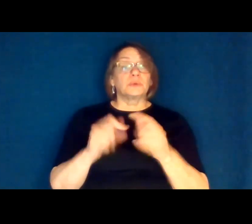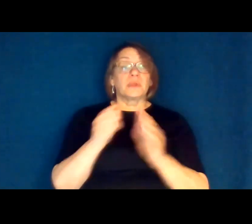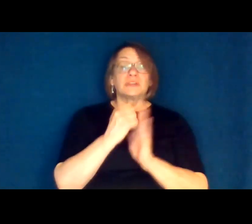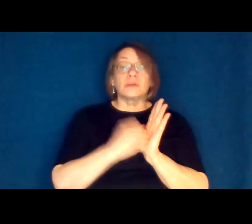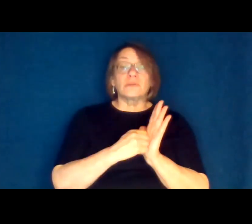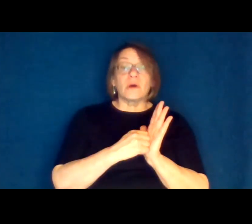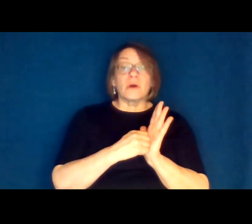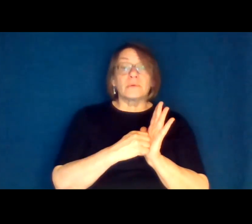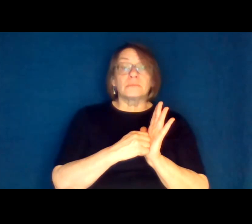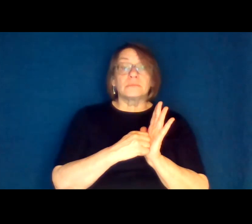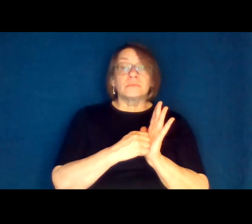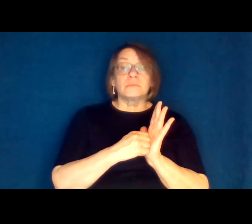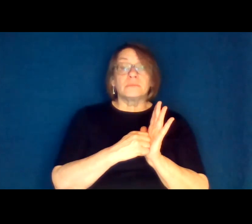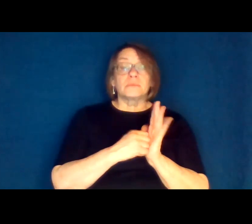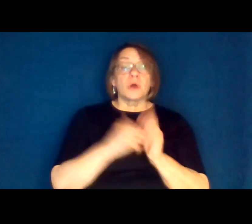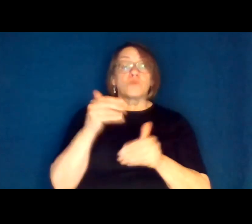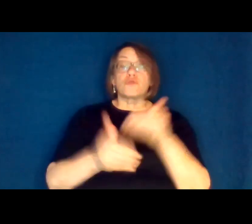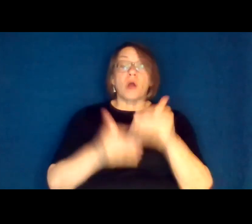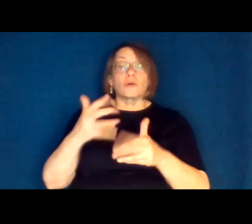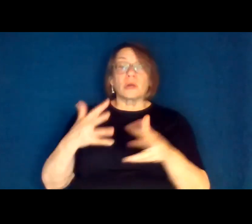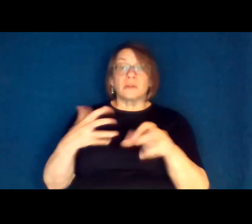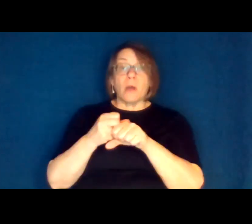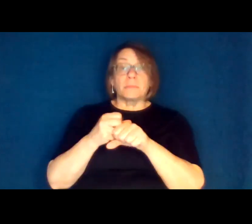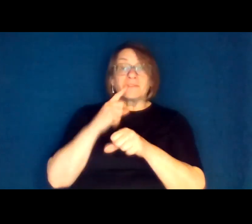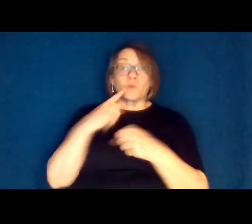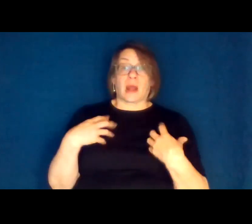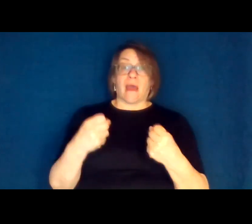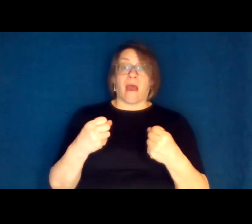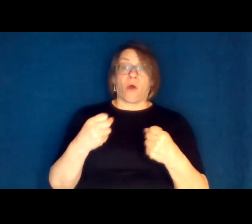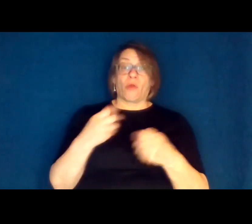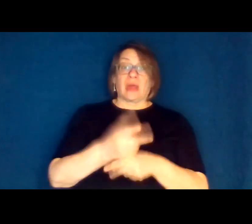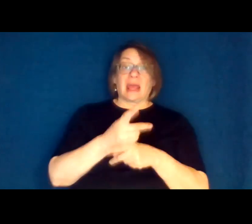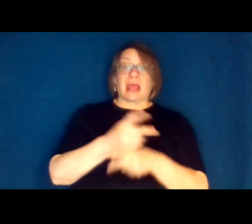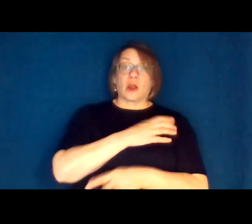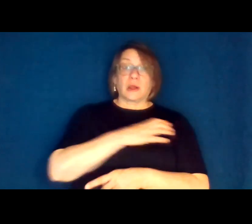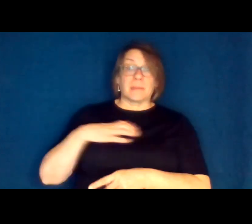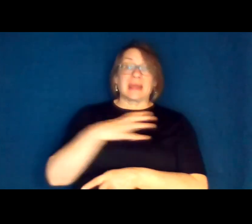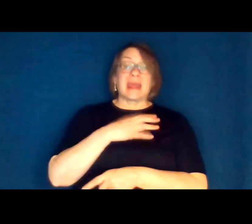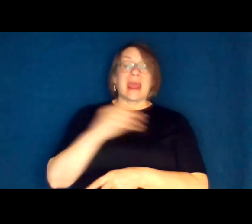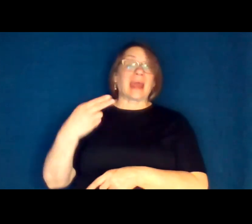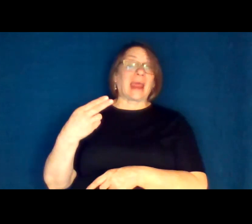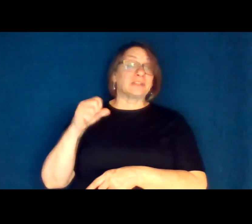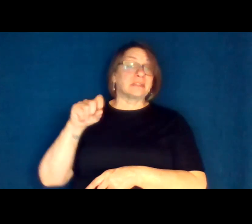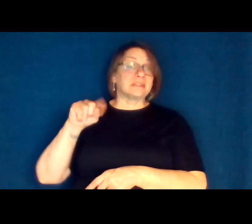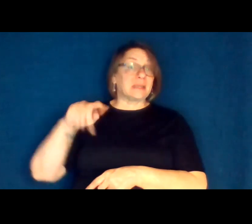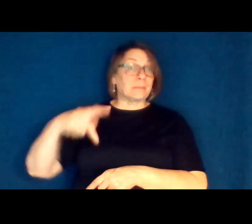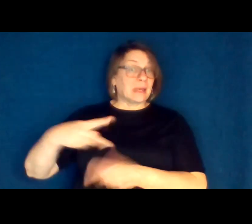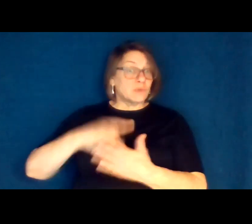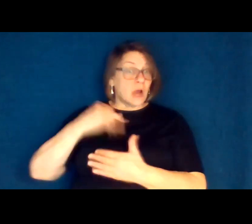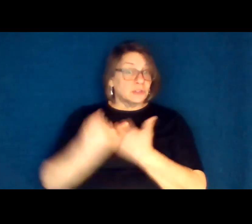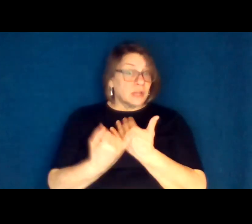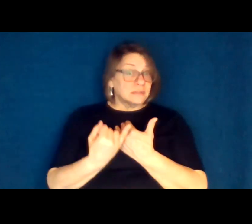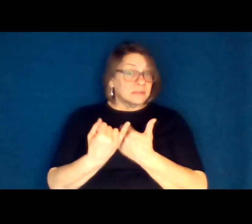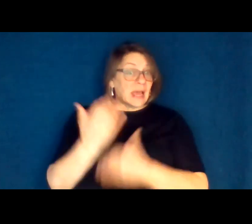agenda, which is progress update for the Healthcare Committee and the HSTP project. And I